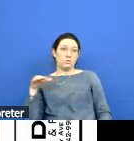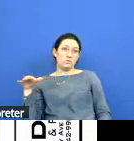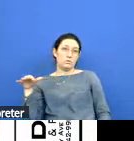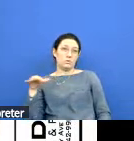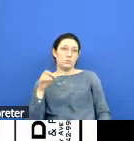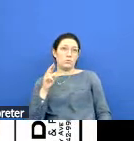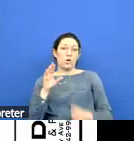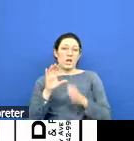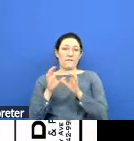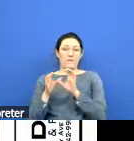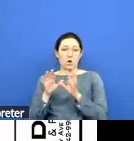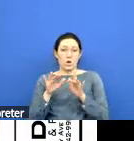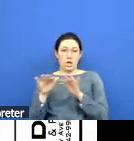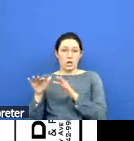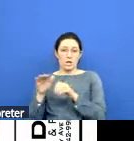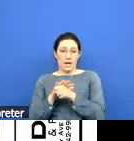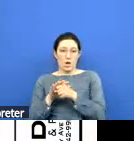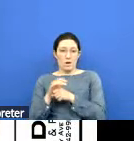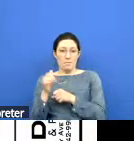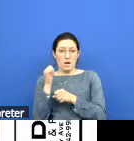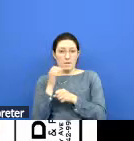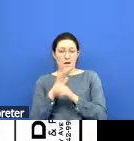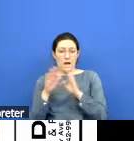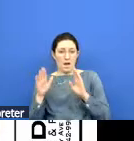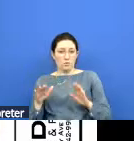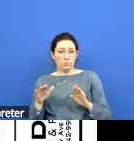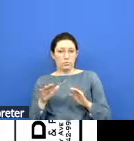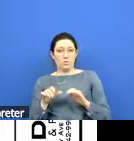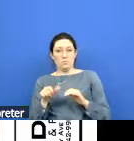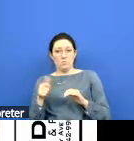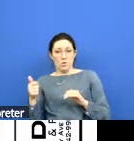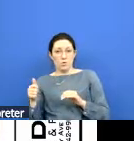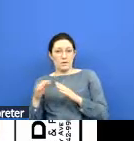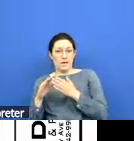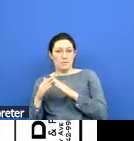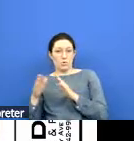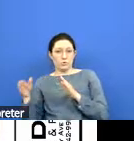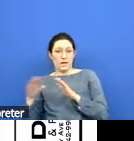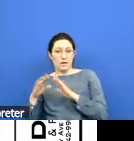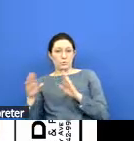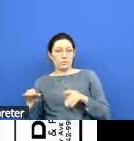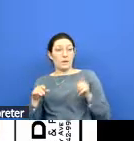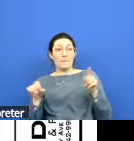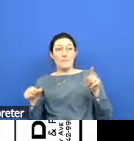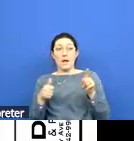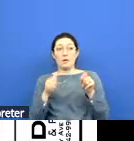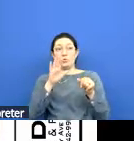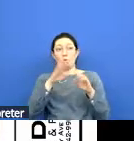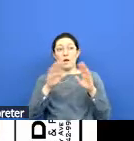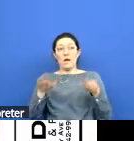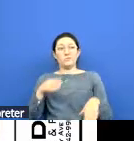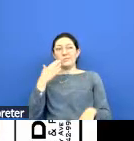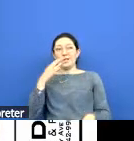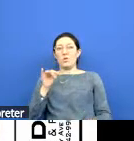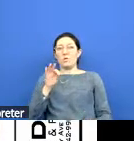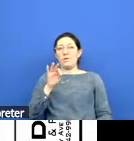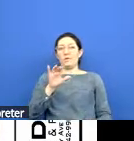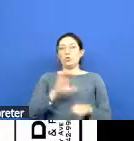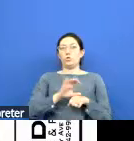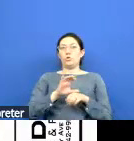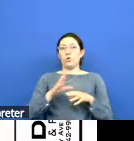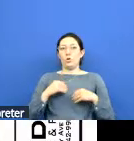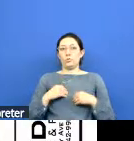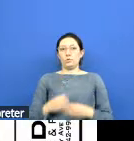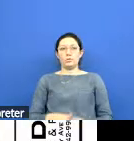configuring the area behind my house and behind the neighbor's house? Behind your house, I don't know if that's their property. No, it's